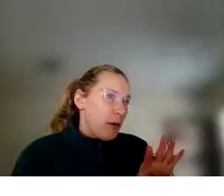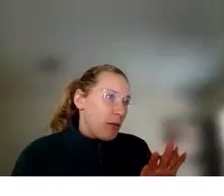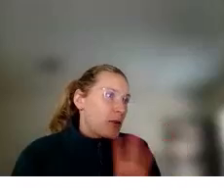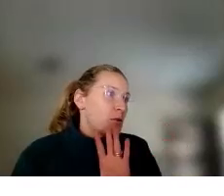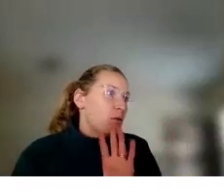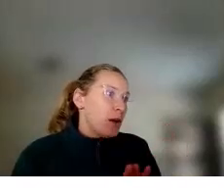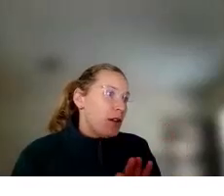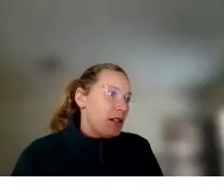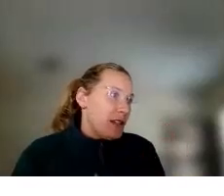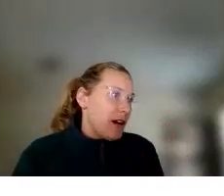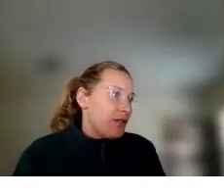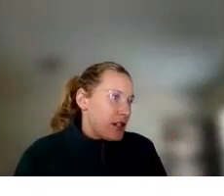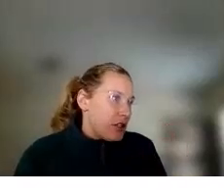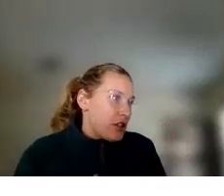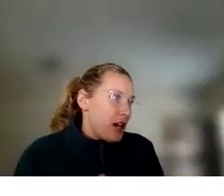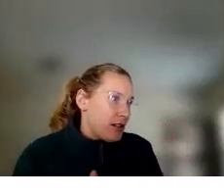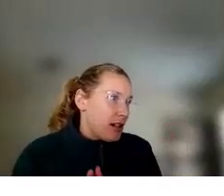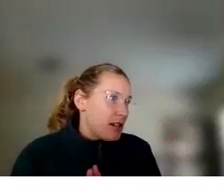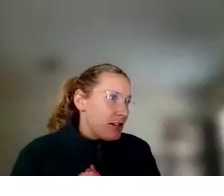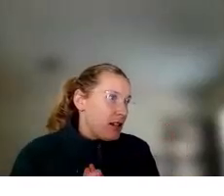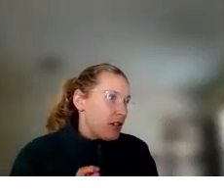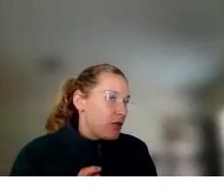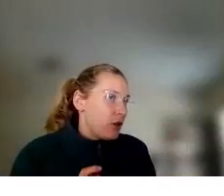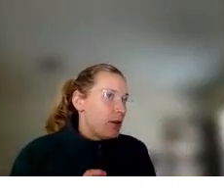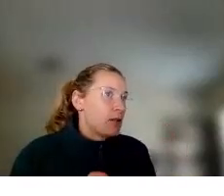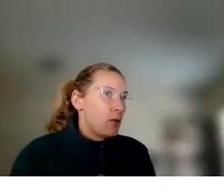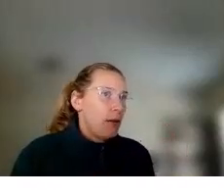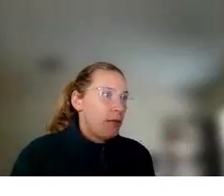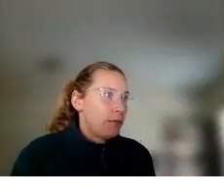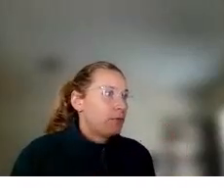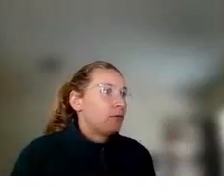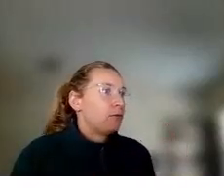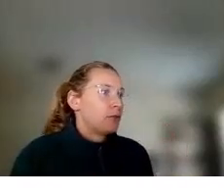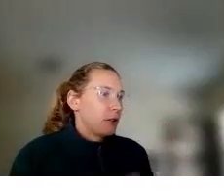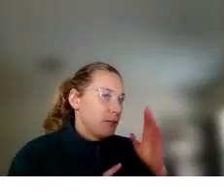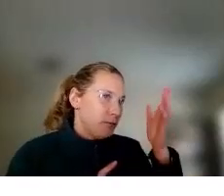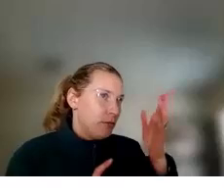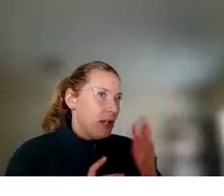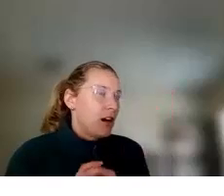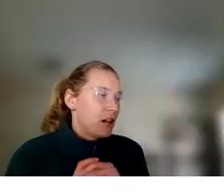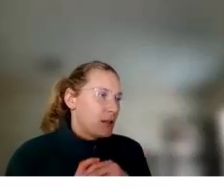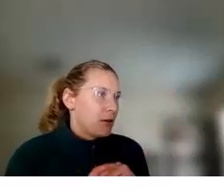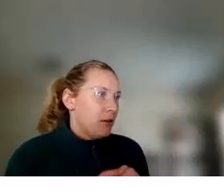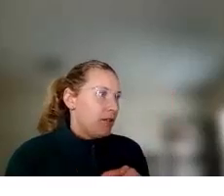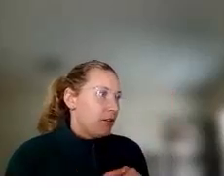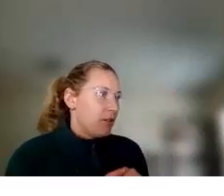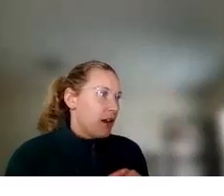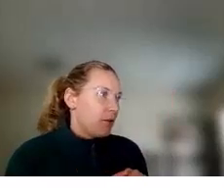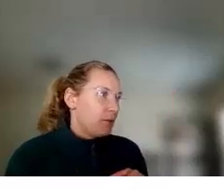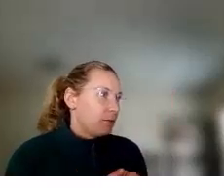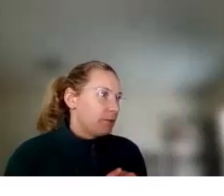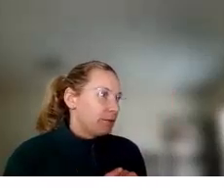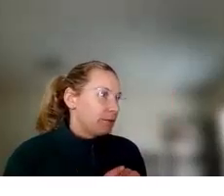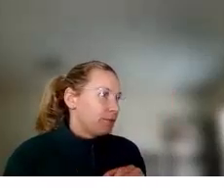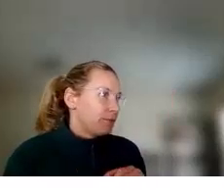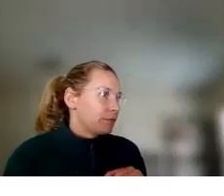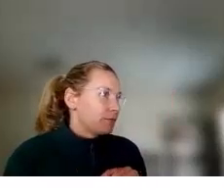Newly enrolling members will need that physician attestation form as well for meeting hospital level of